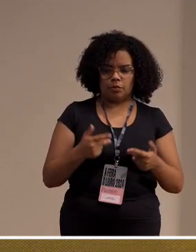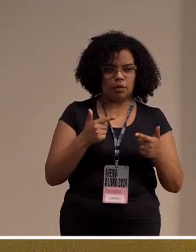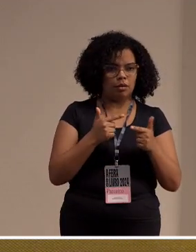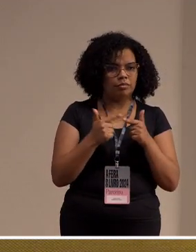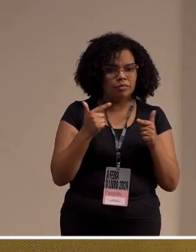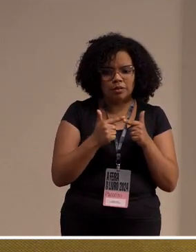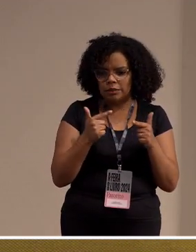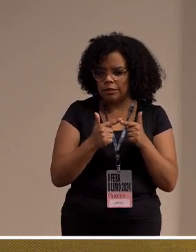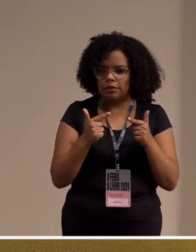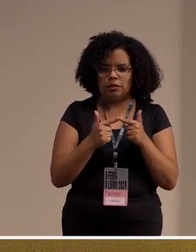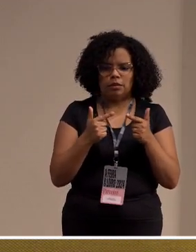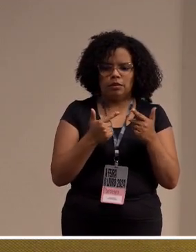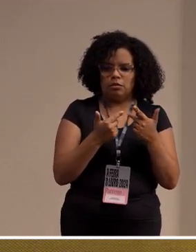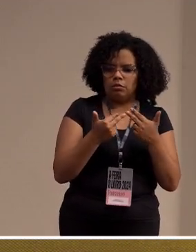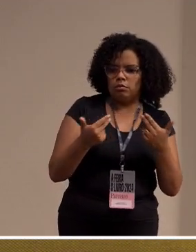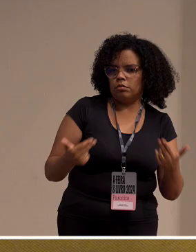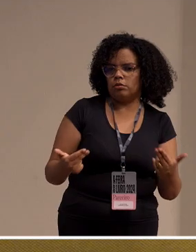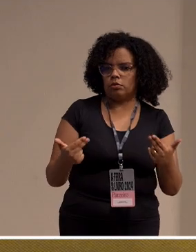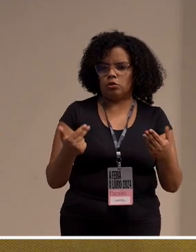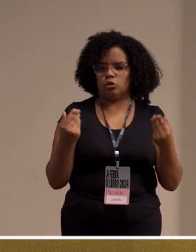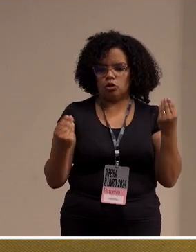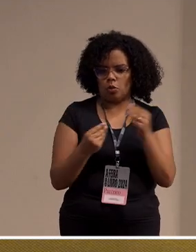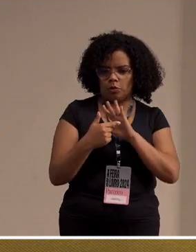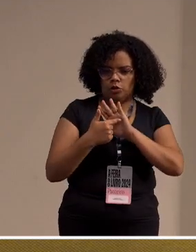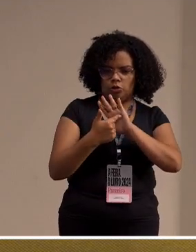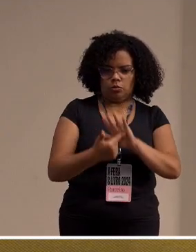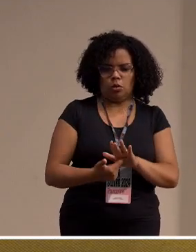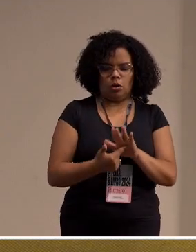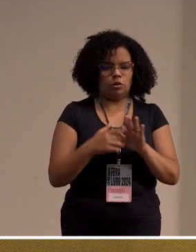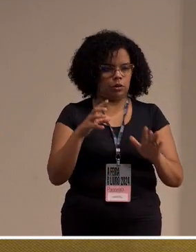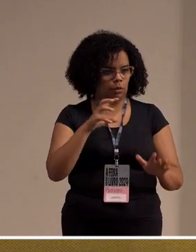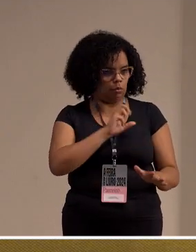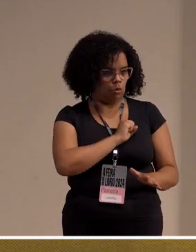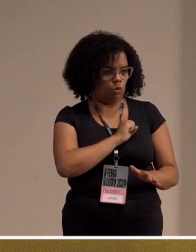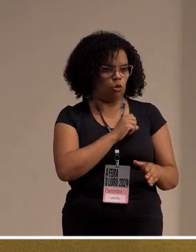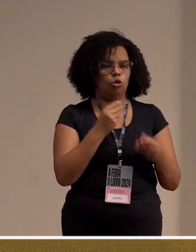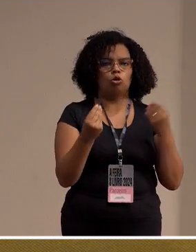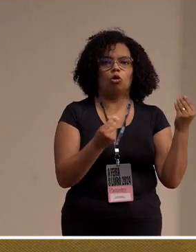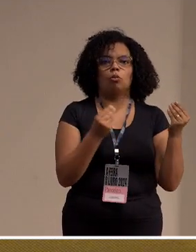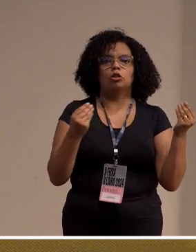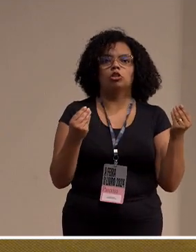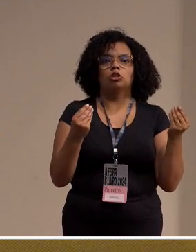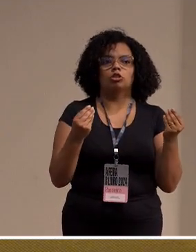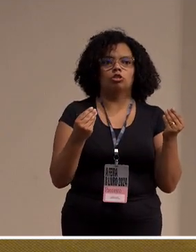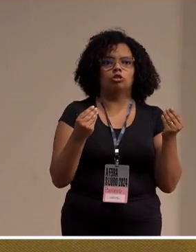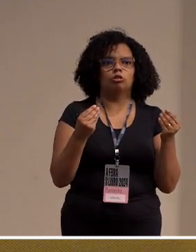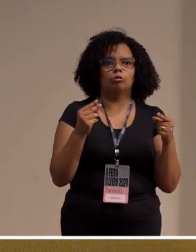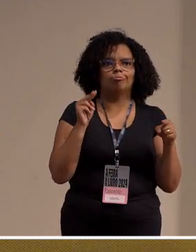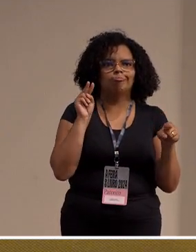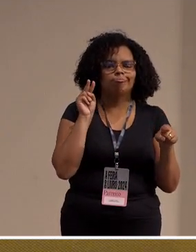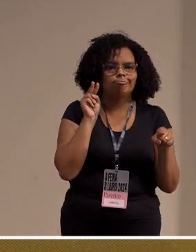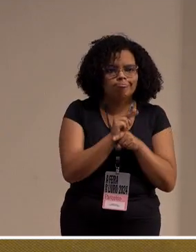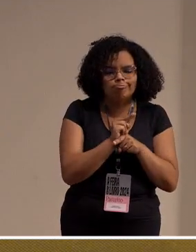do we demonstrate our love? How do we secure it, right? You say you love this person says, guess what, I